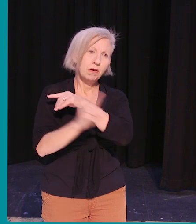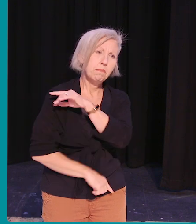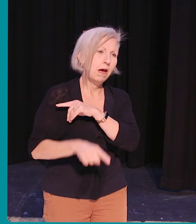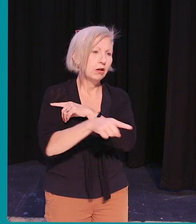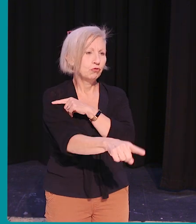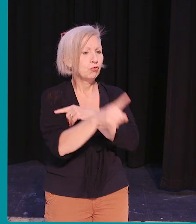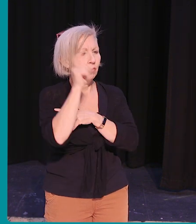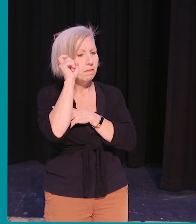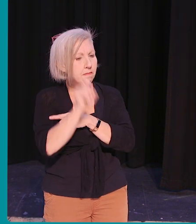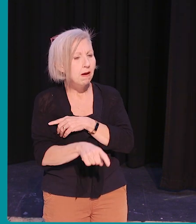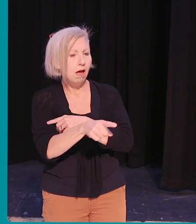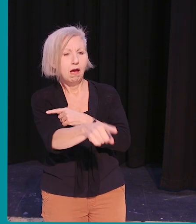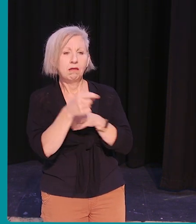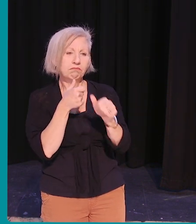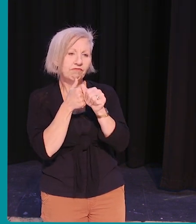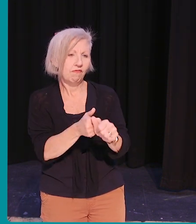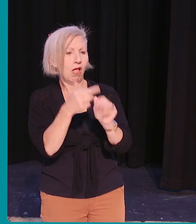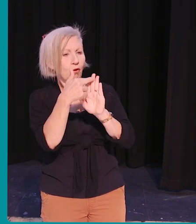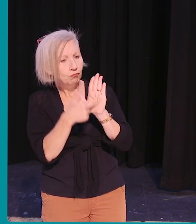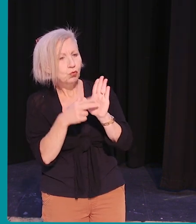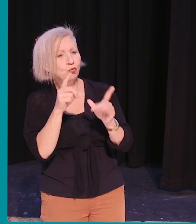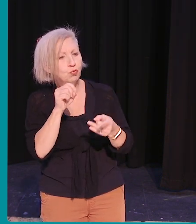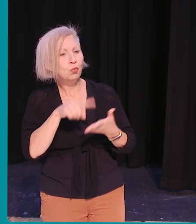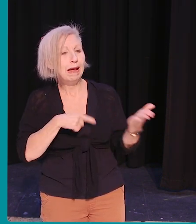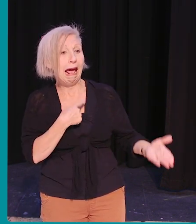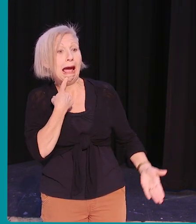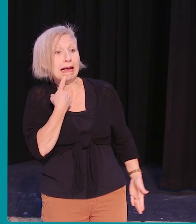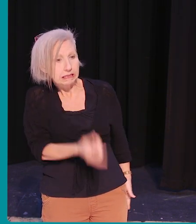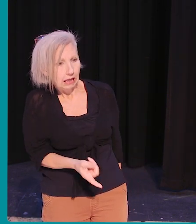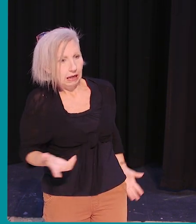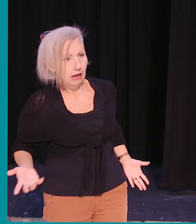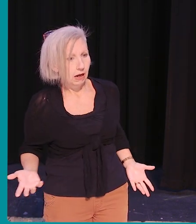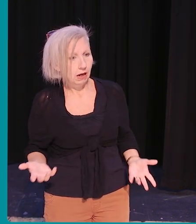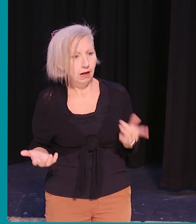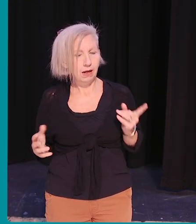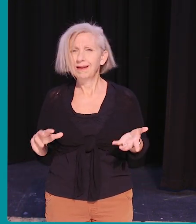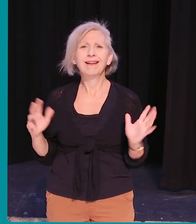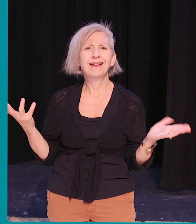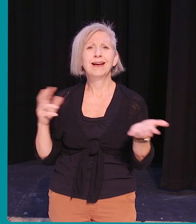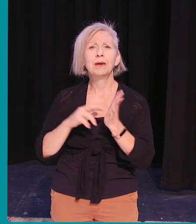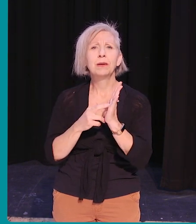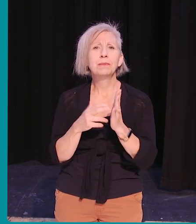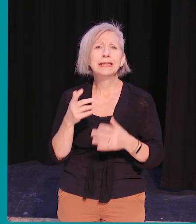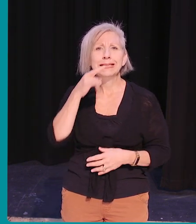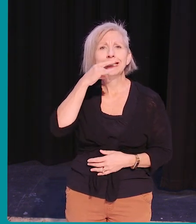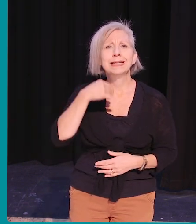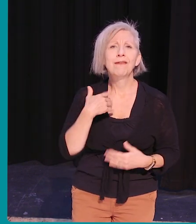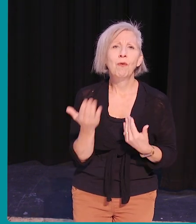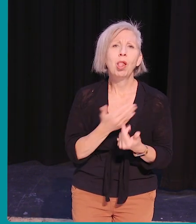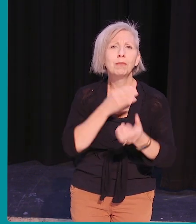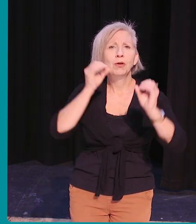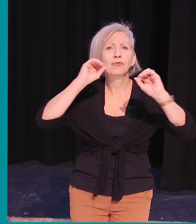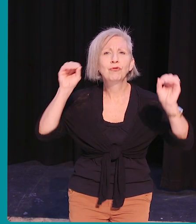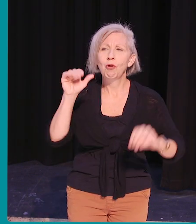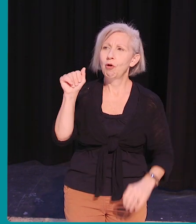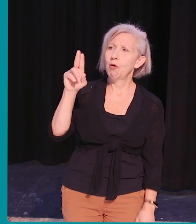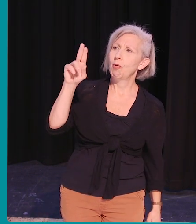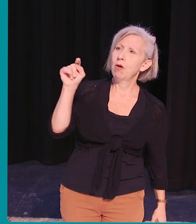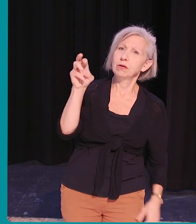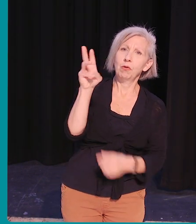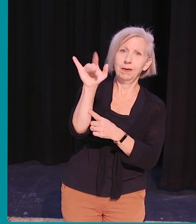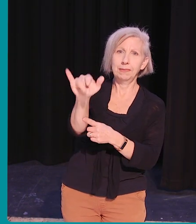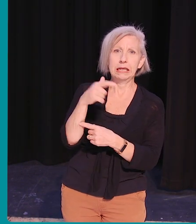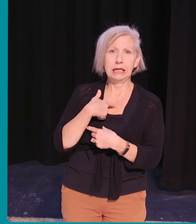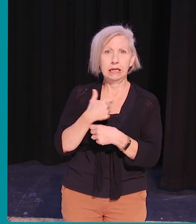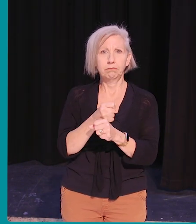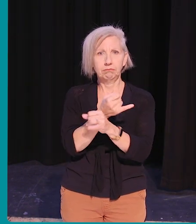no autonomy for kids. They don't ever get to make meaningful choices about what they do and when and how and so on. Not very often. And then we